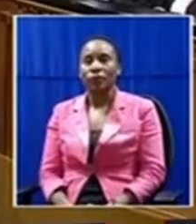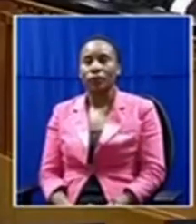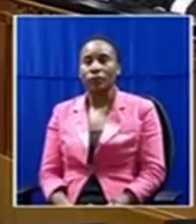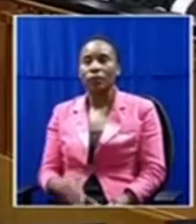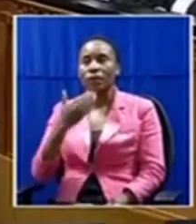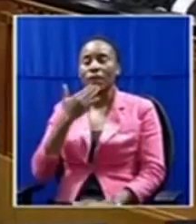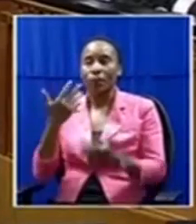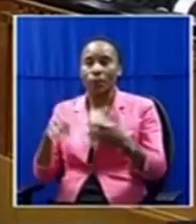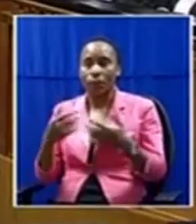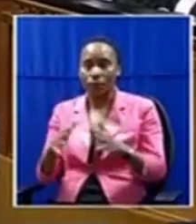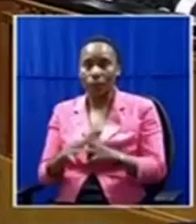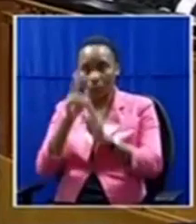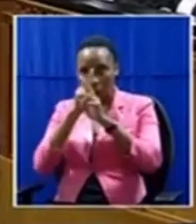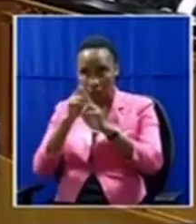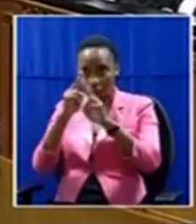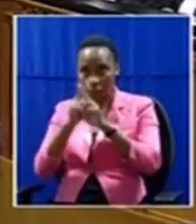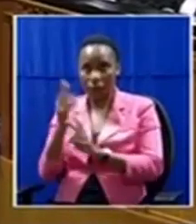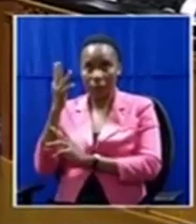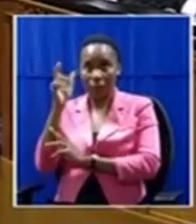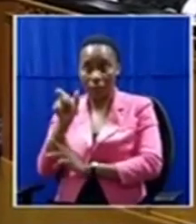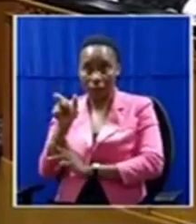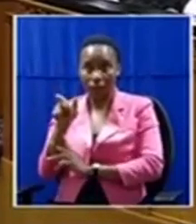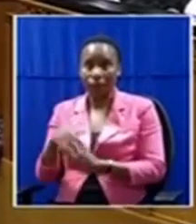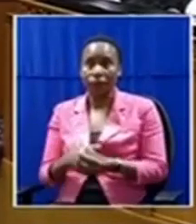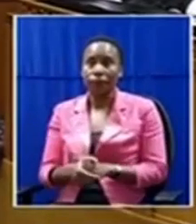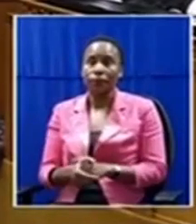Thank you very much, Honorable Speaker.